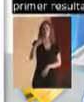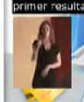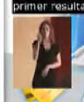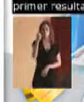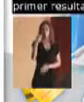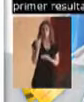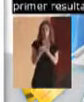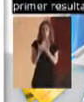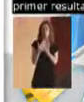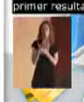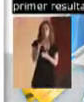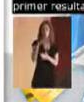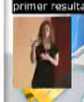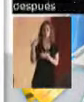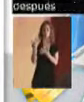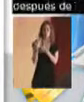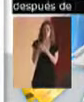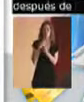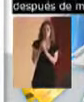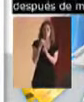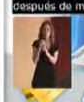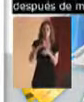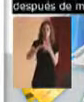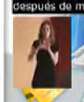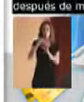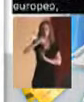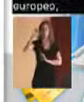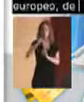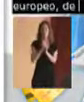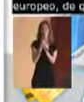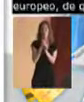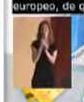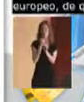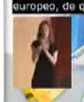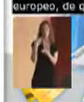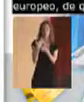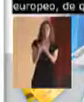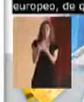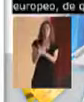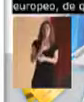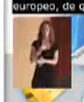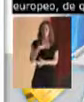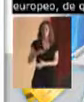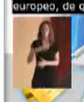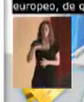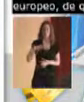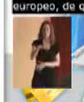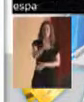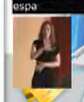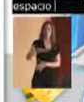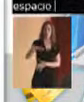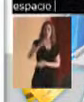This is a demonstration after a very long project at a pan-European level